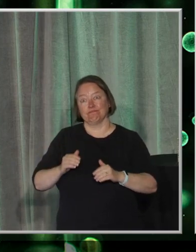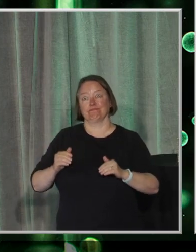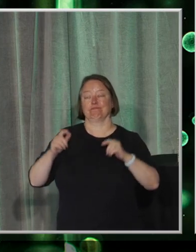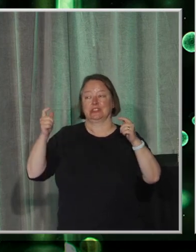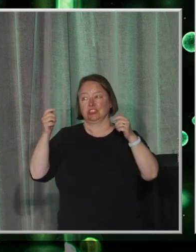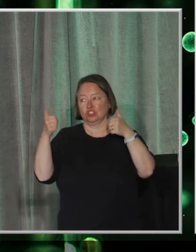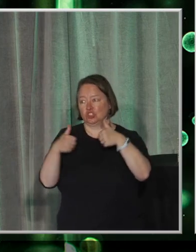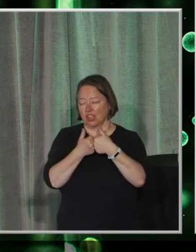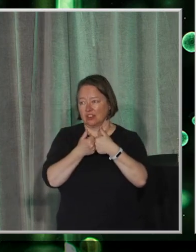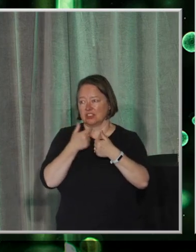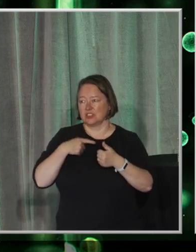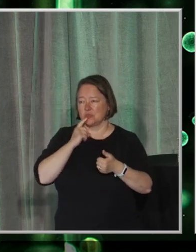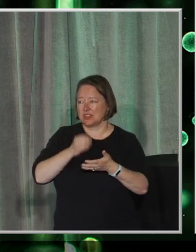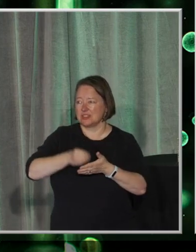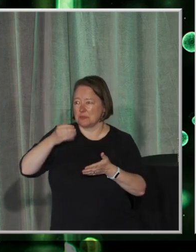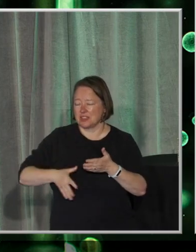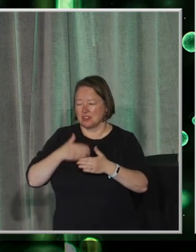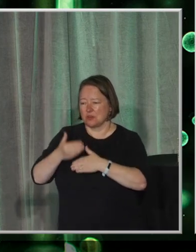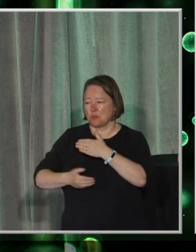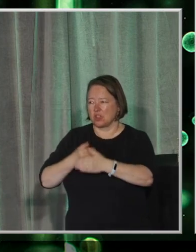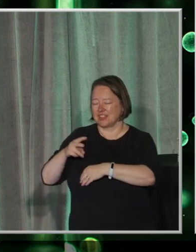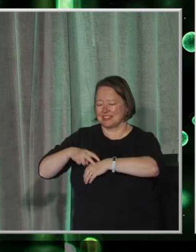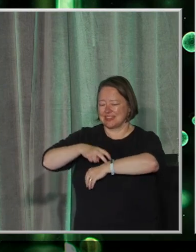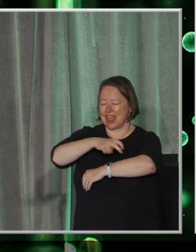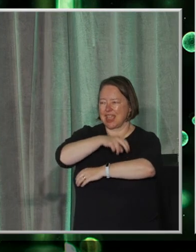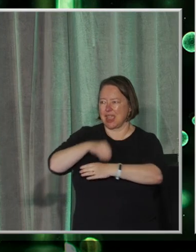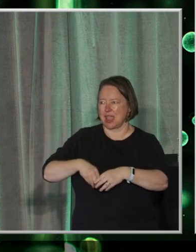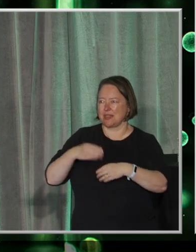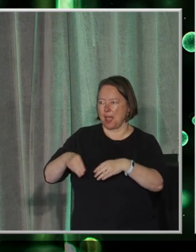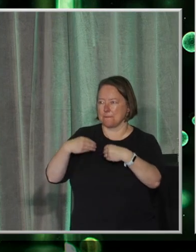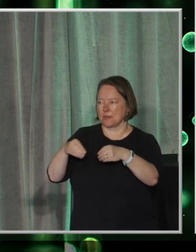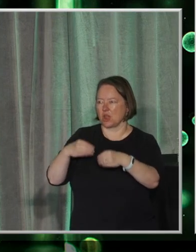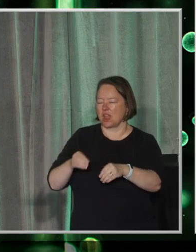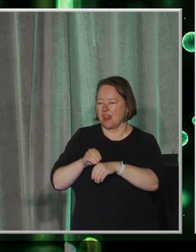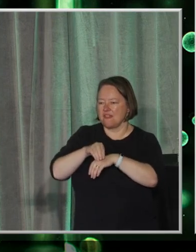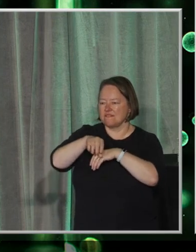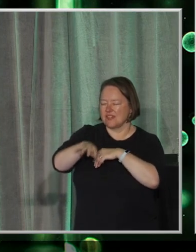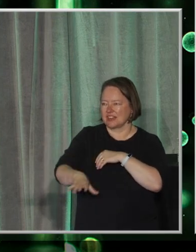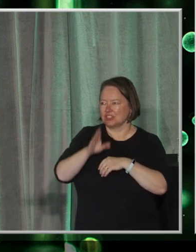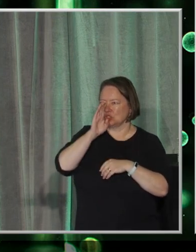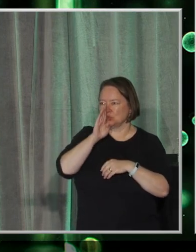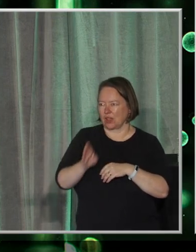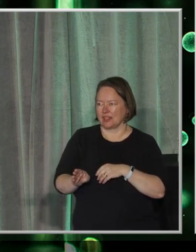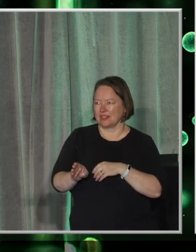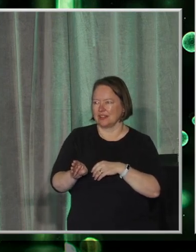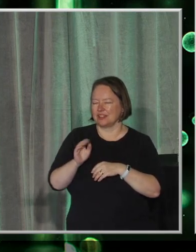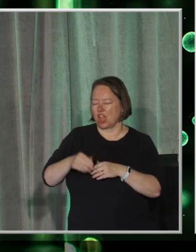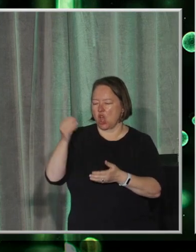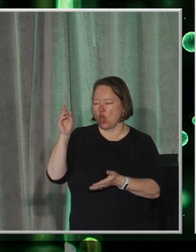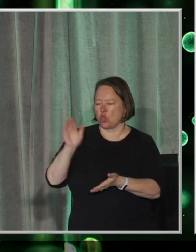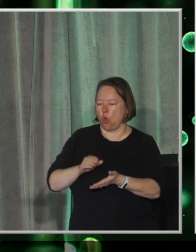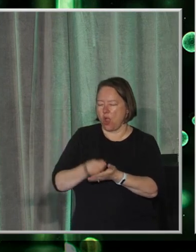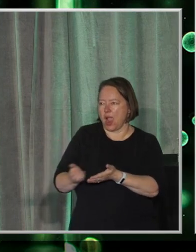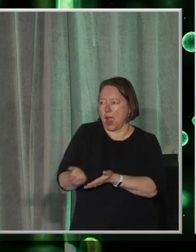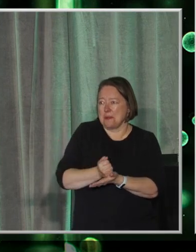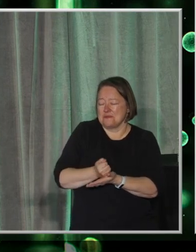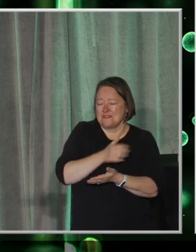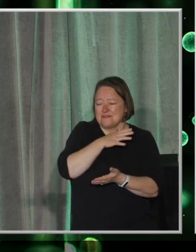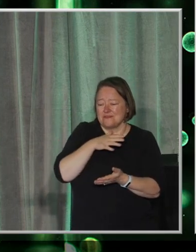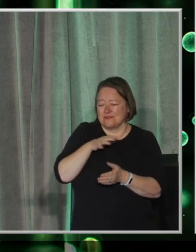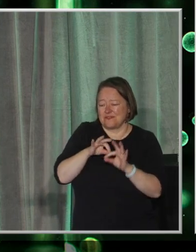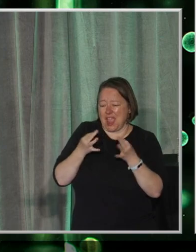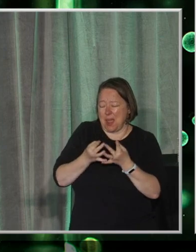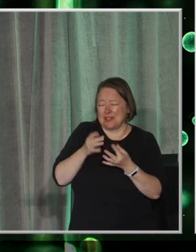now it's very expensive to access Senene in the market, hence affecting directly the low-income families that cannot afford